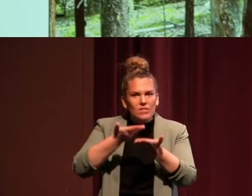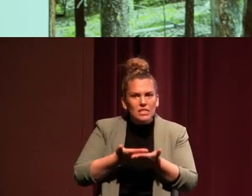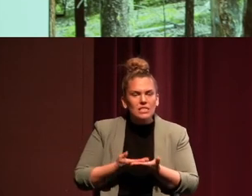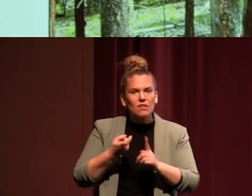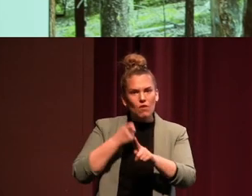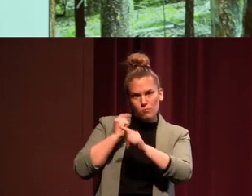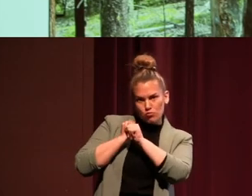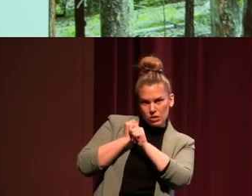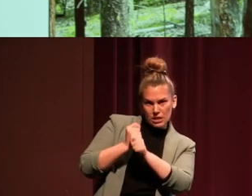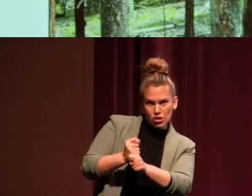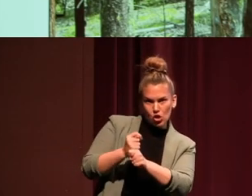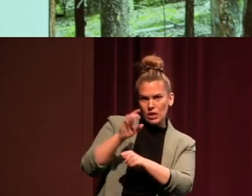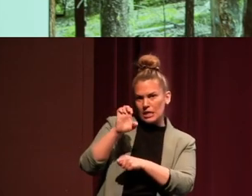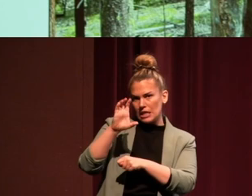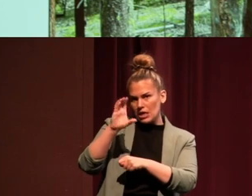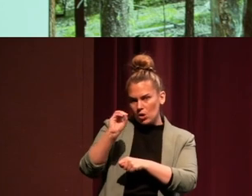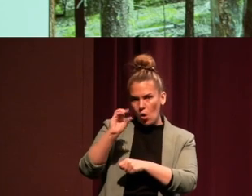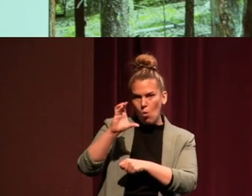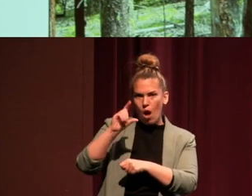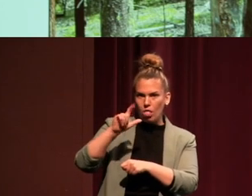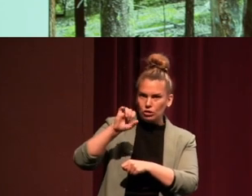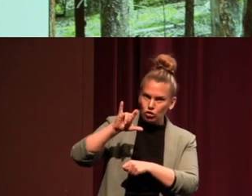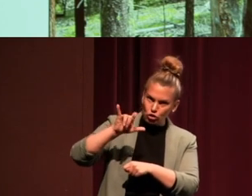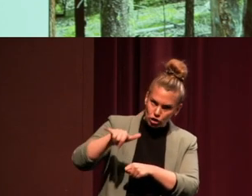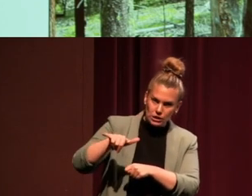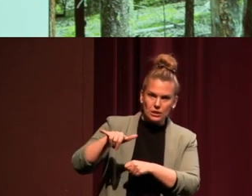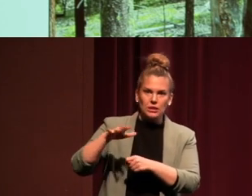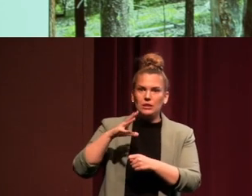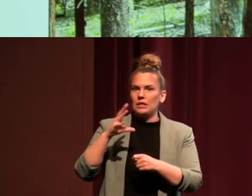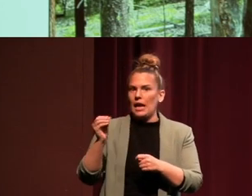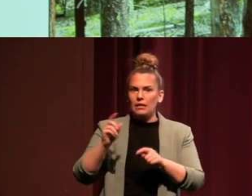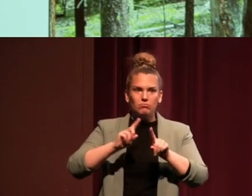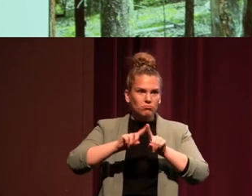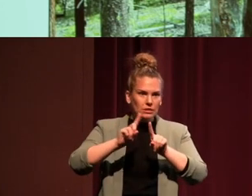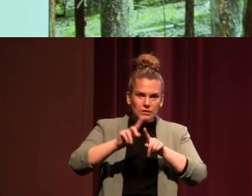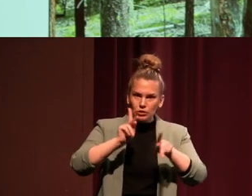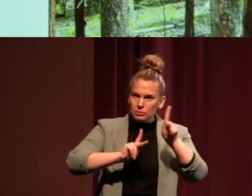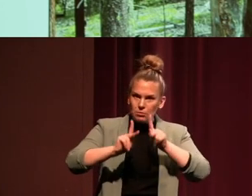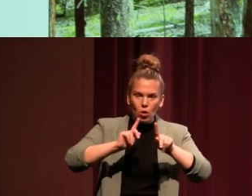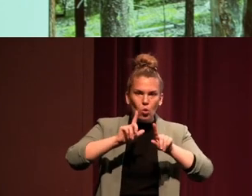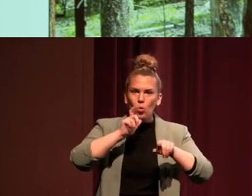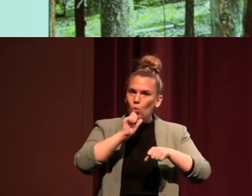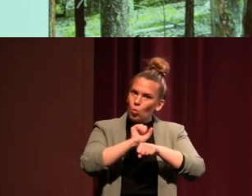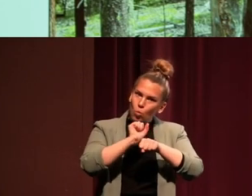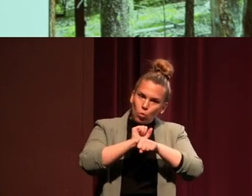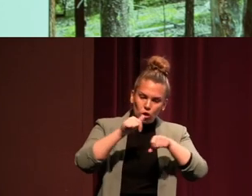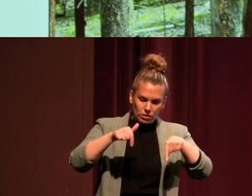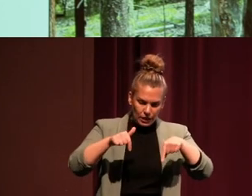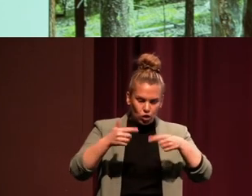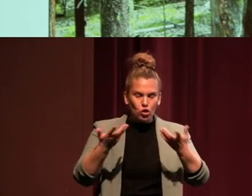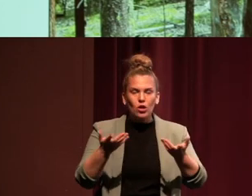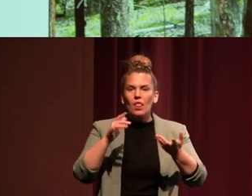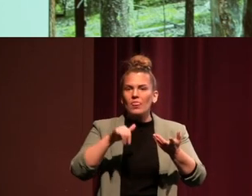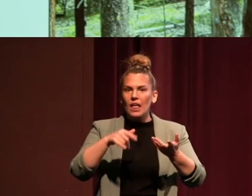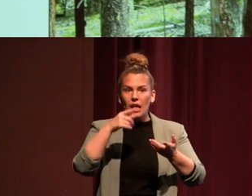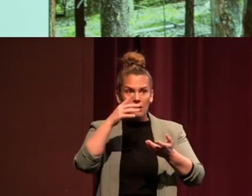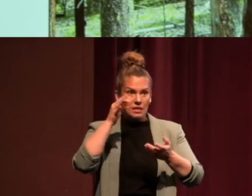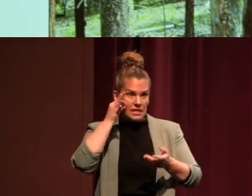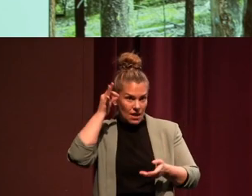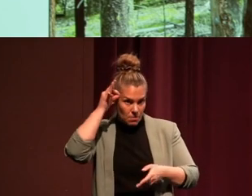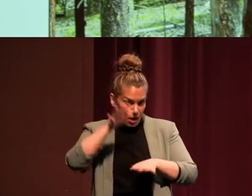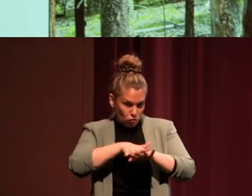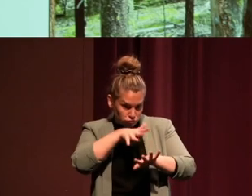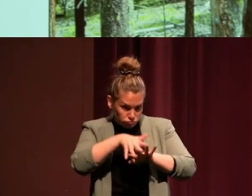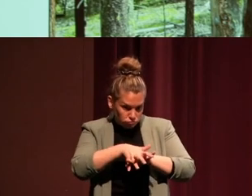traditional ecological knowledge, from archaeologists, from ethnographers, that Native Americans were stewards of the land and they used fire as part